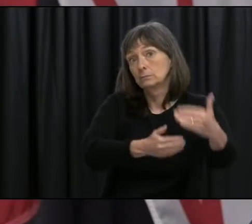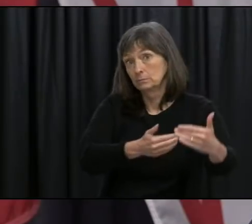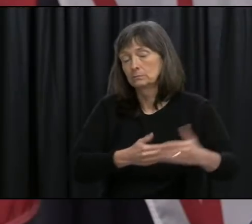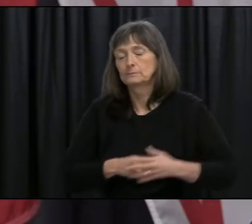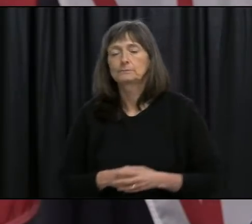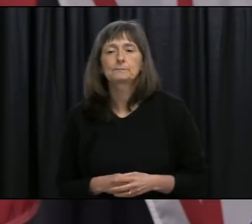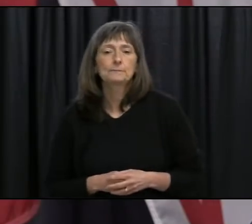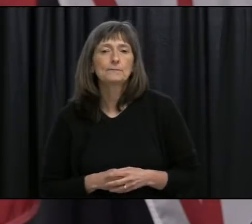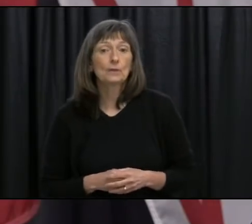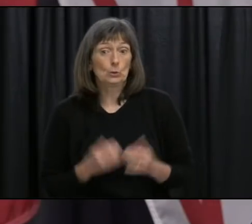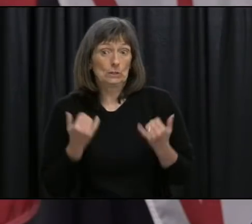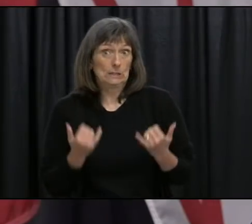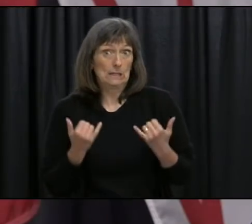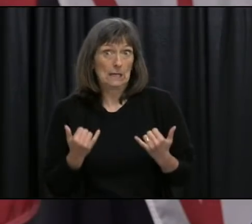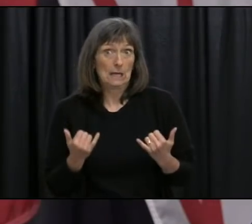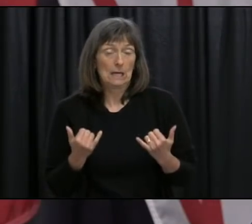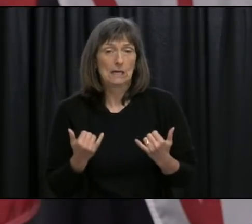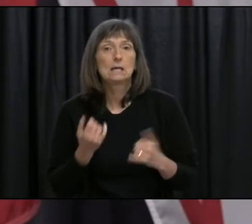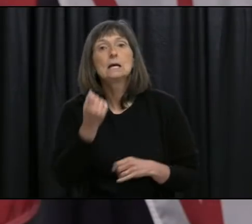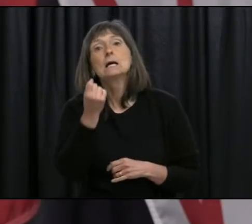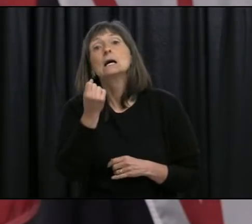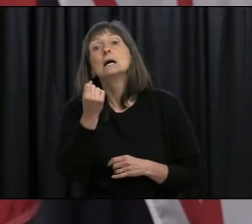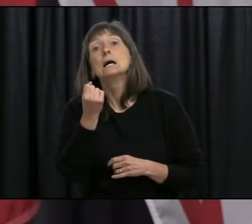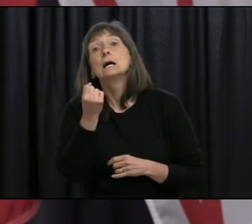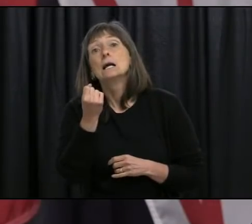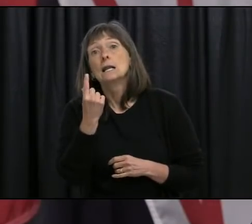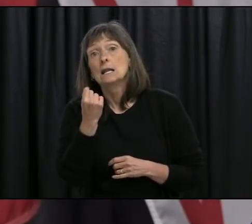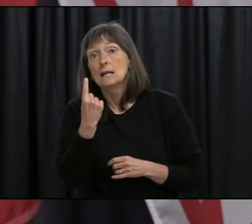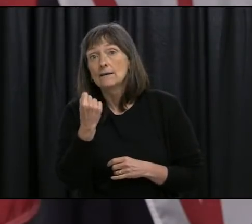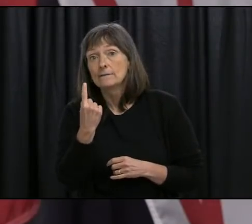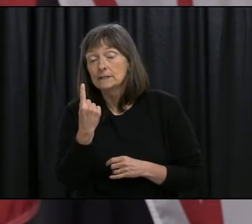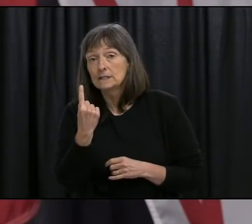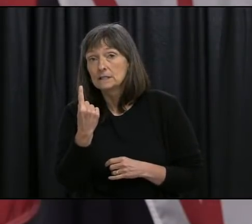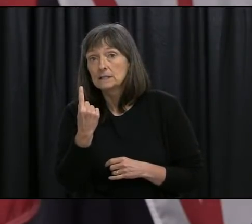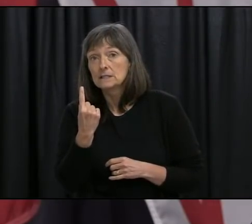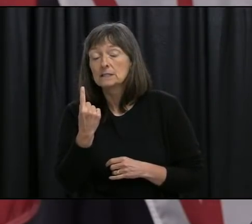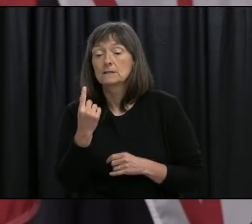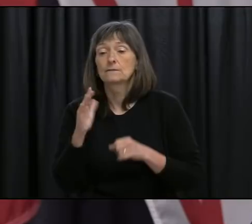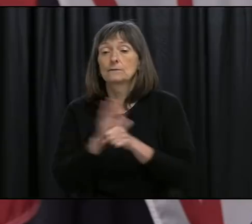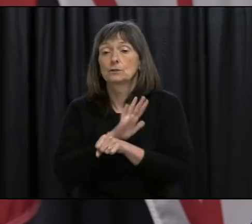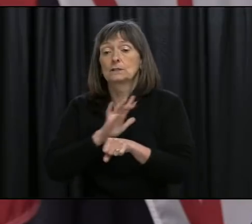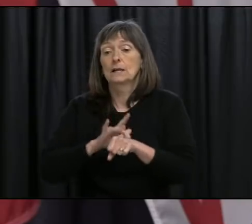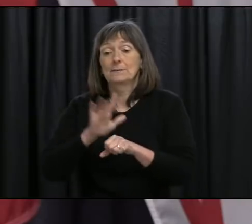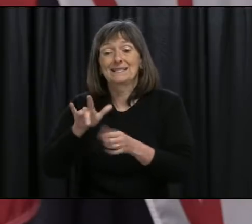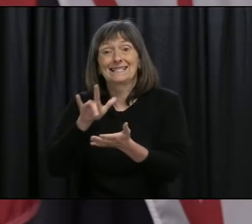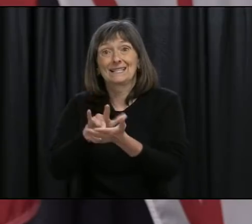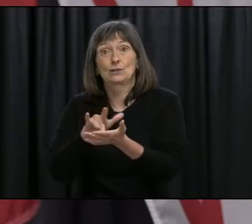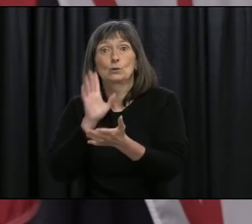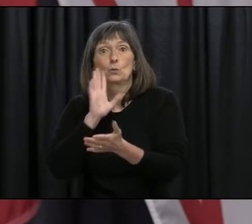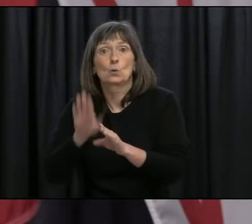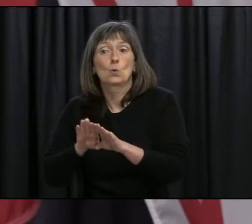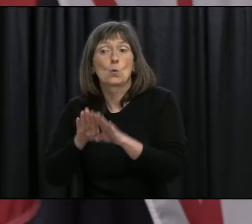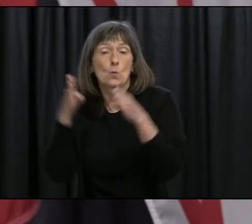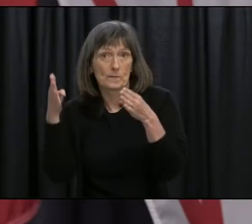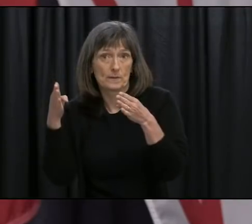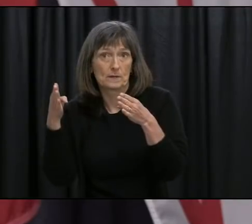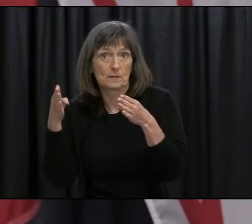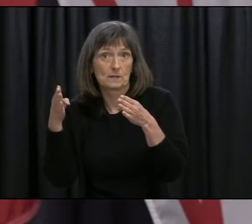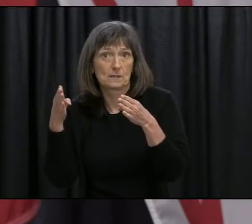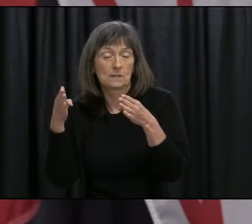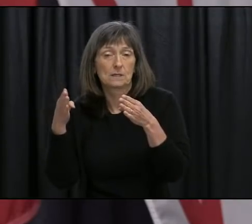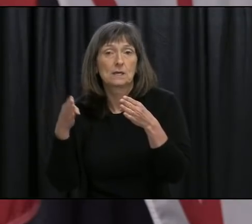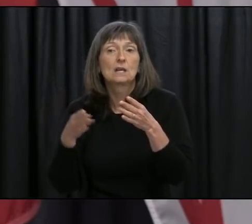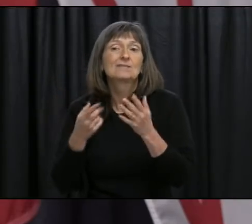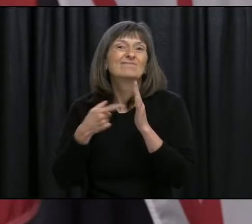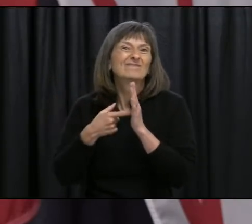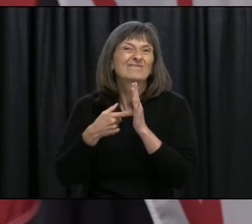underway. As of today, there's 11 full-time government service centers that are open. In those centers, you will see